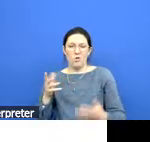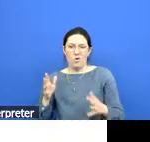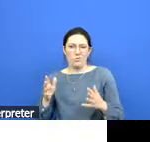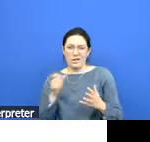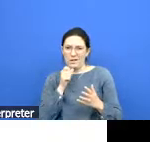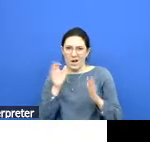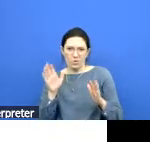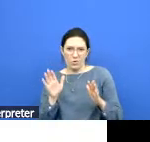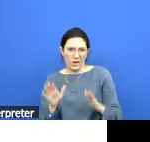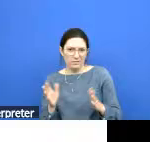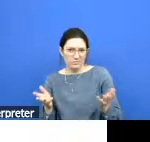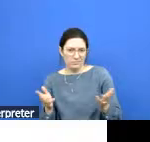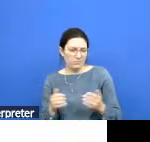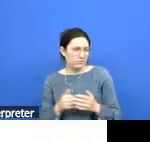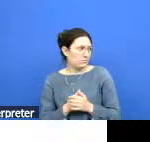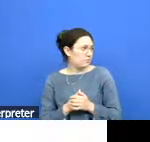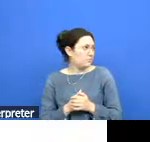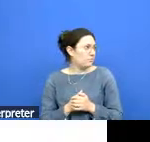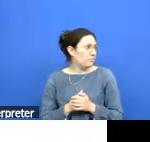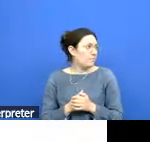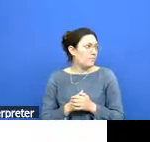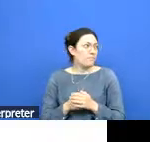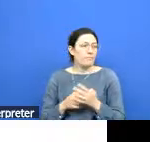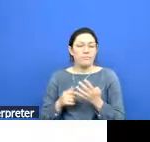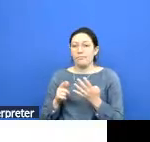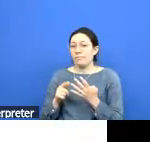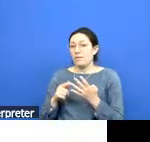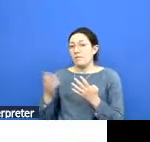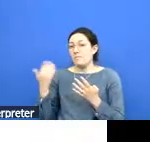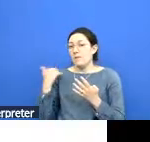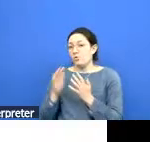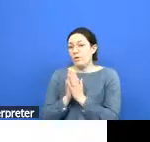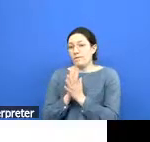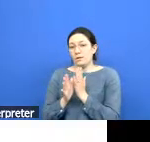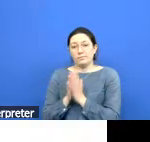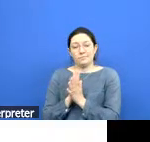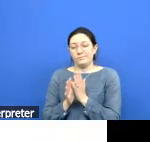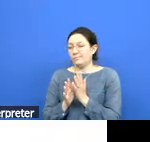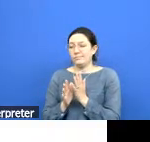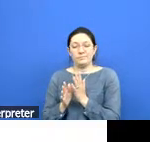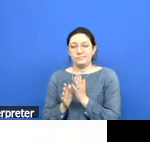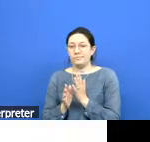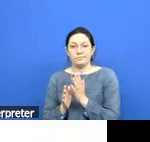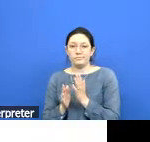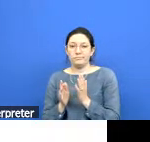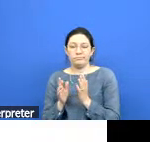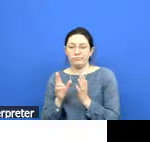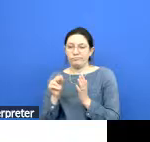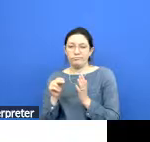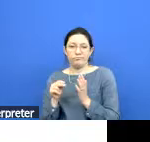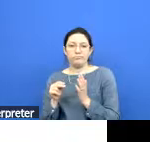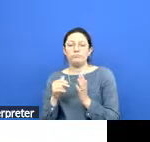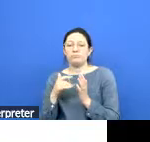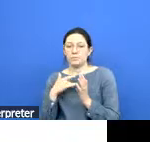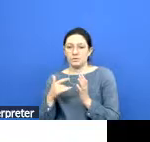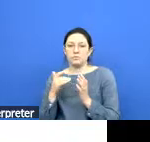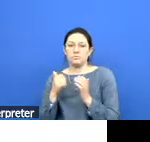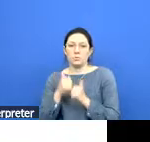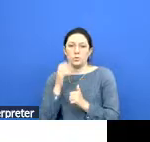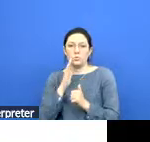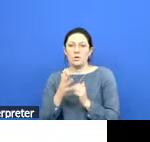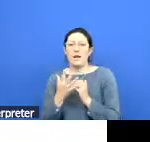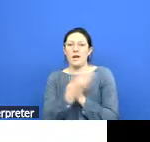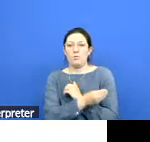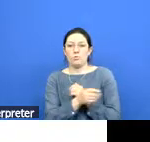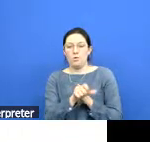doing well with its. Based on past traffic, they do not have to go each way. The vast majority of the vehicles go out through the north. Well, that's